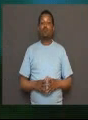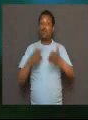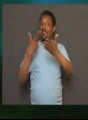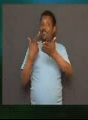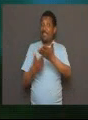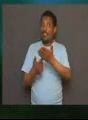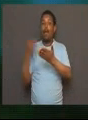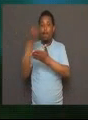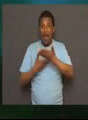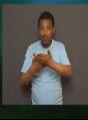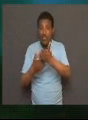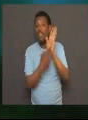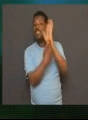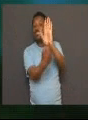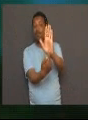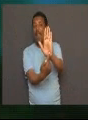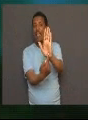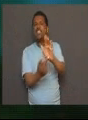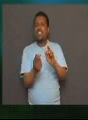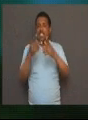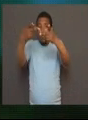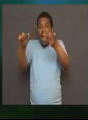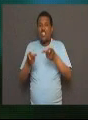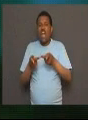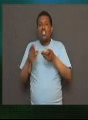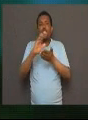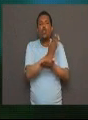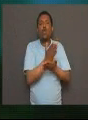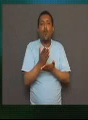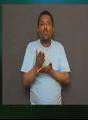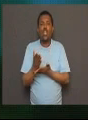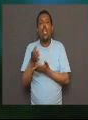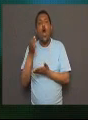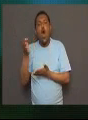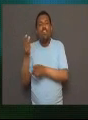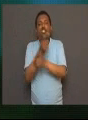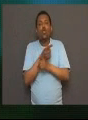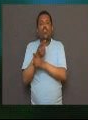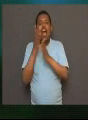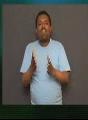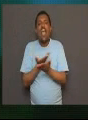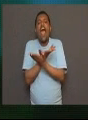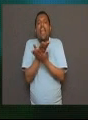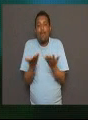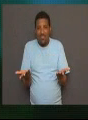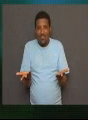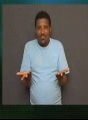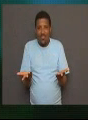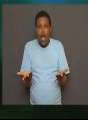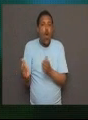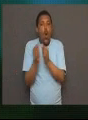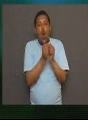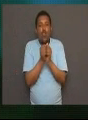These maps display spatial distributions of geographic elements